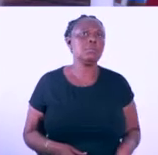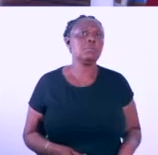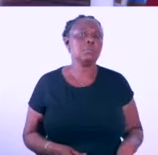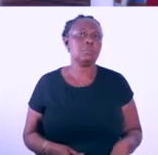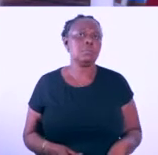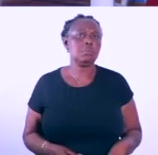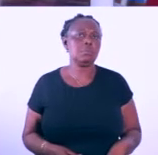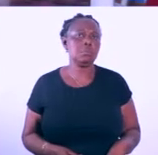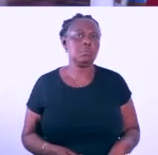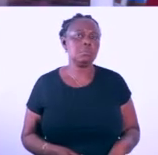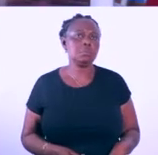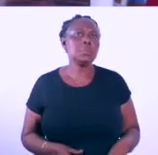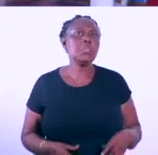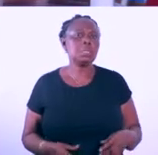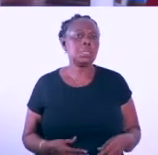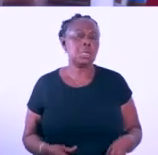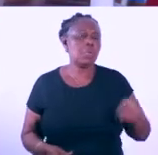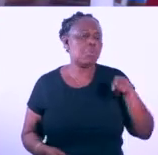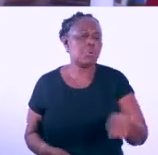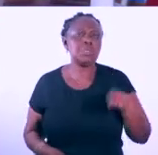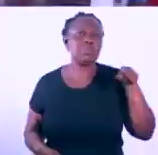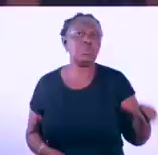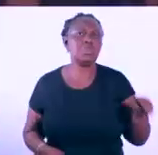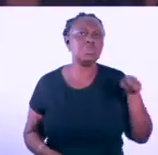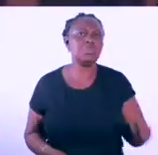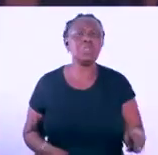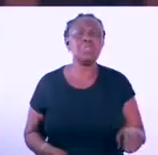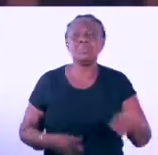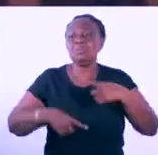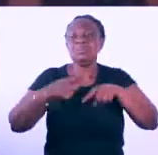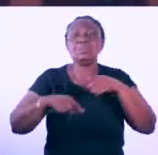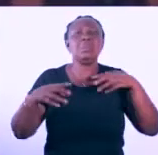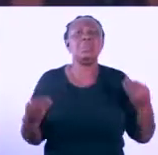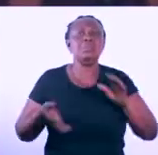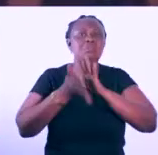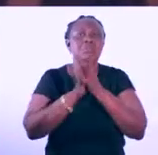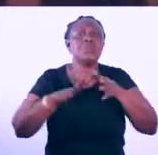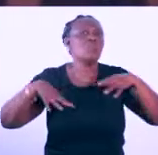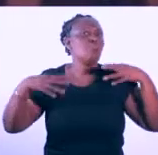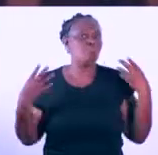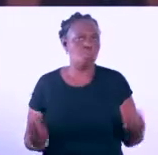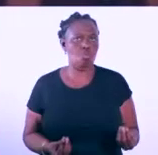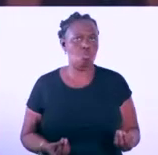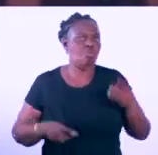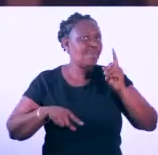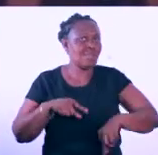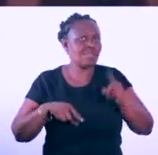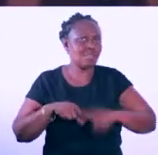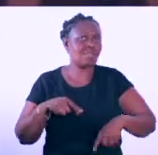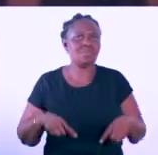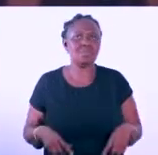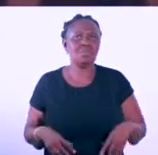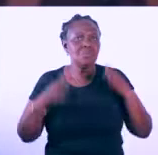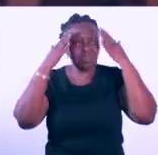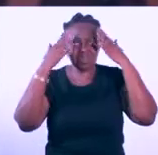letters, he was just pointing at them. He still could not mention any